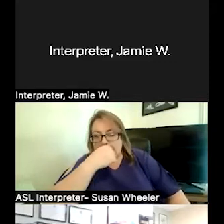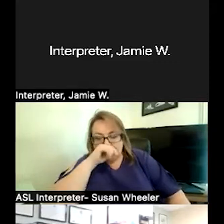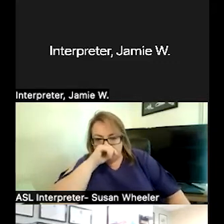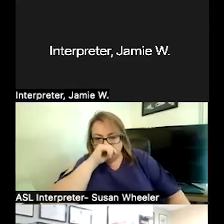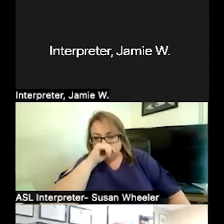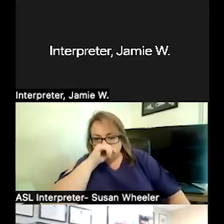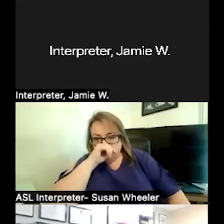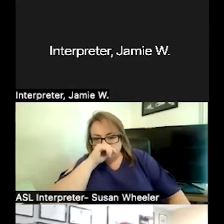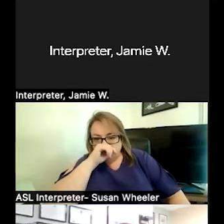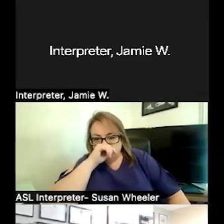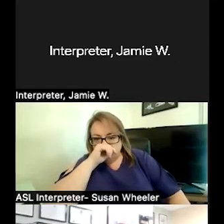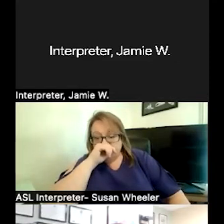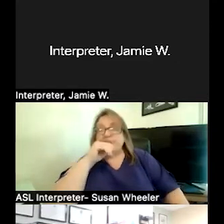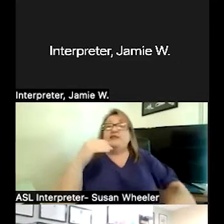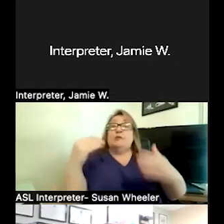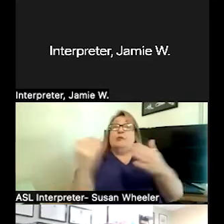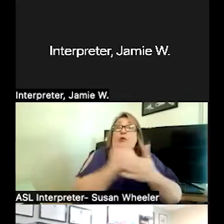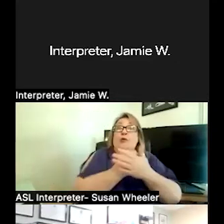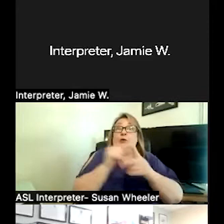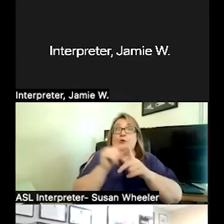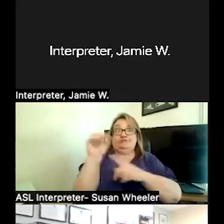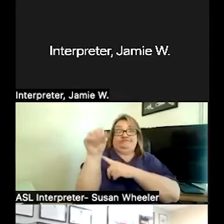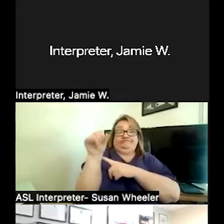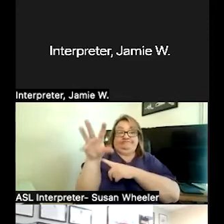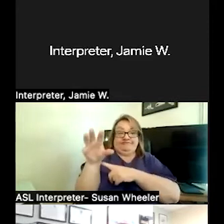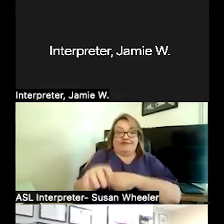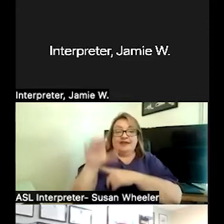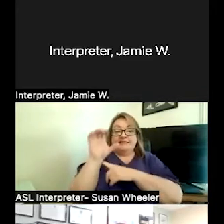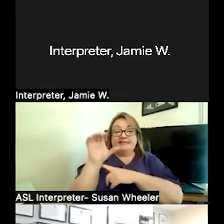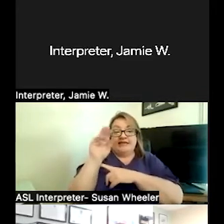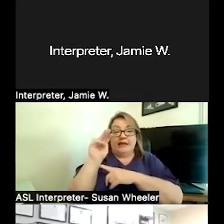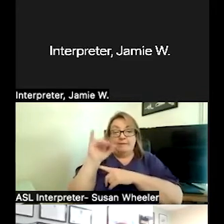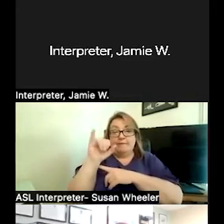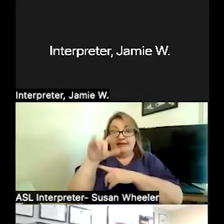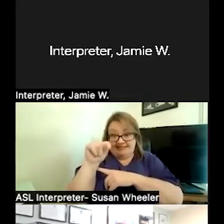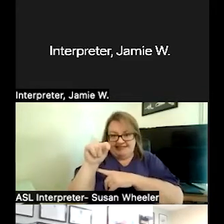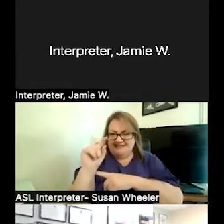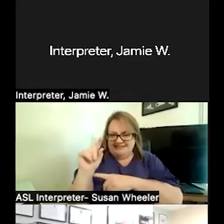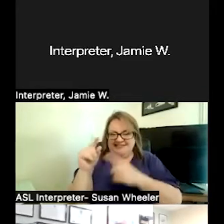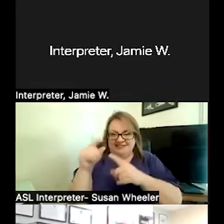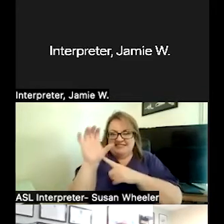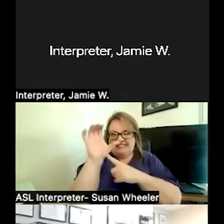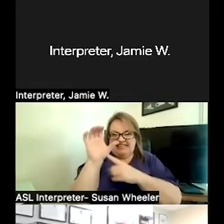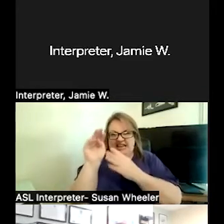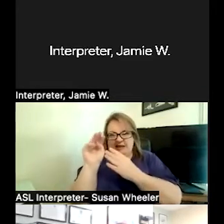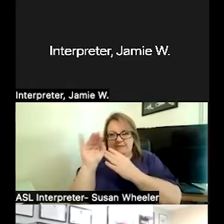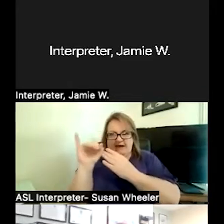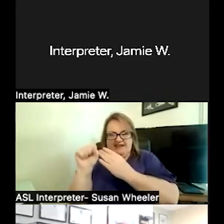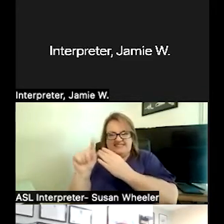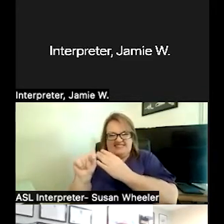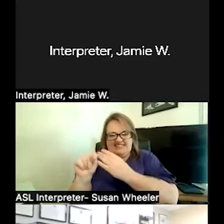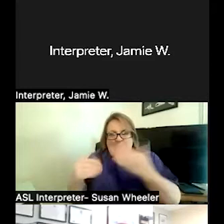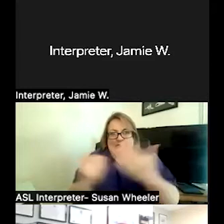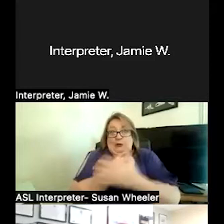And there's also some new terminology, CMIS being one, which I really like and a lot of people